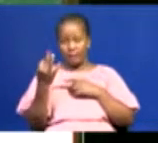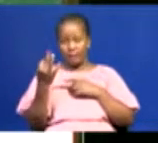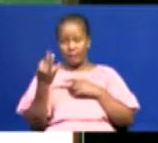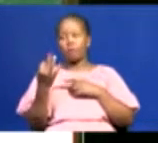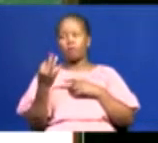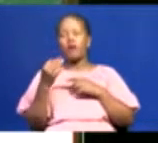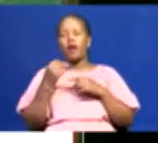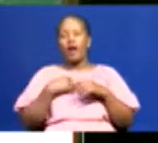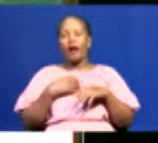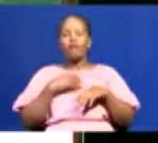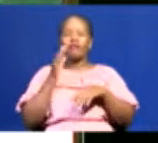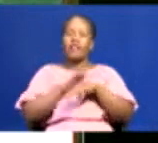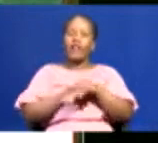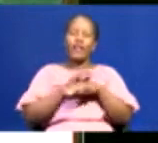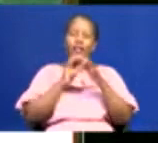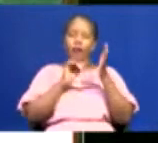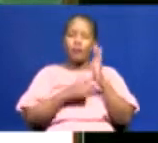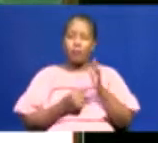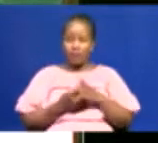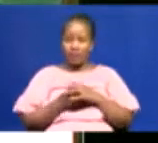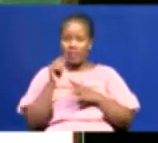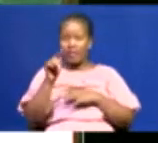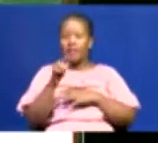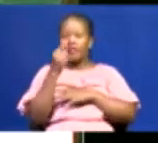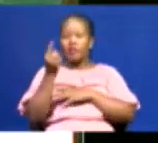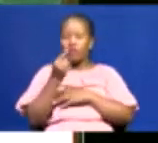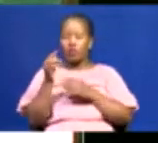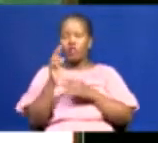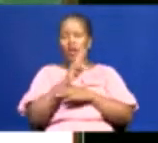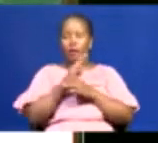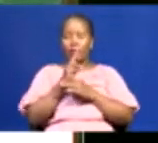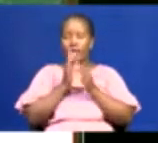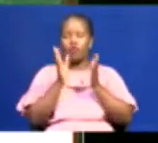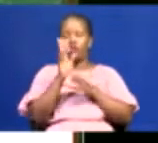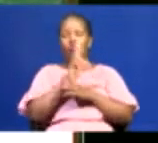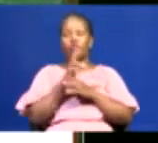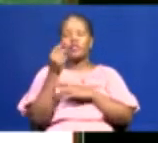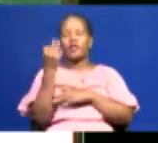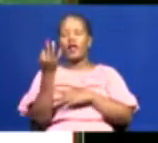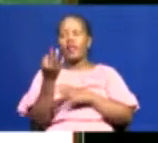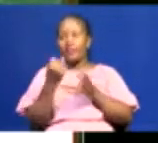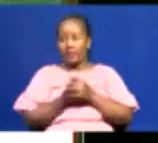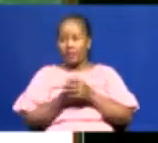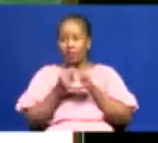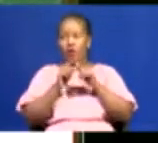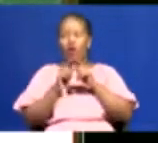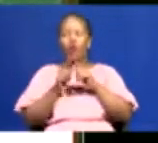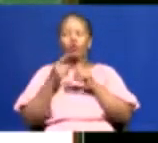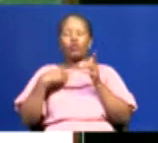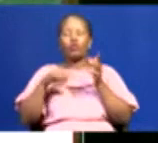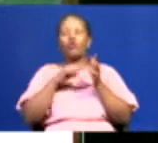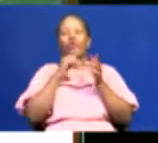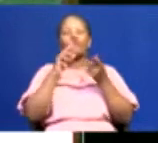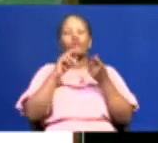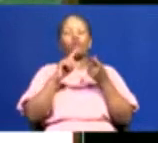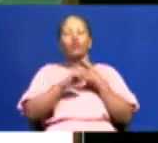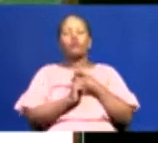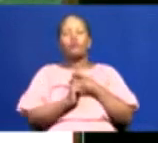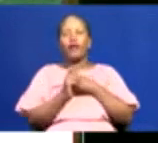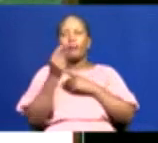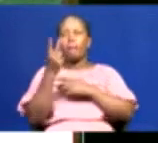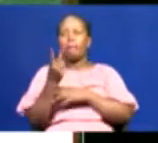You get 9 points. This is multiplied by 3. Here, we multiply by 2. These are